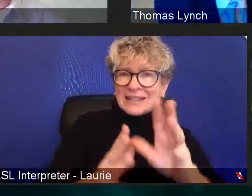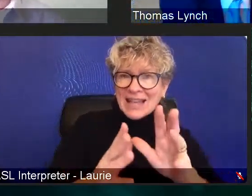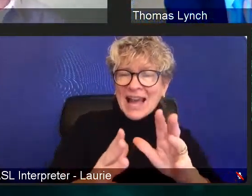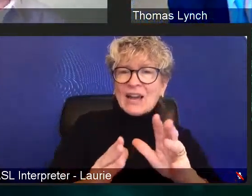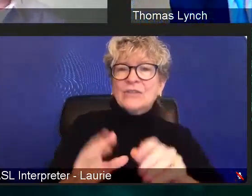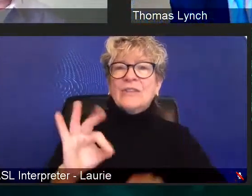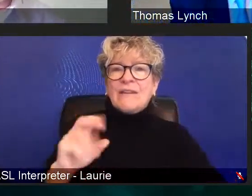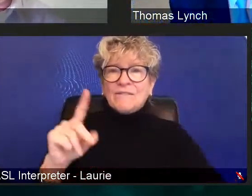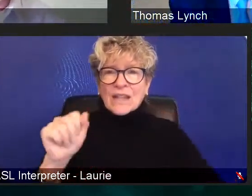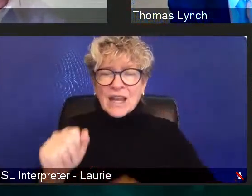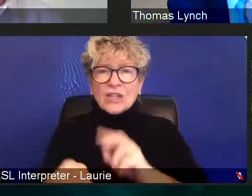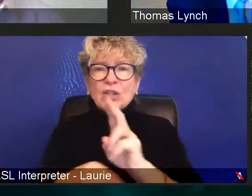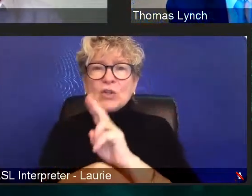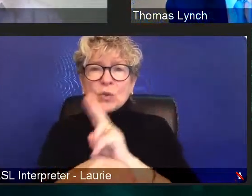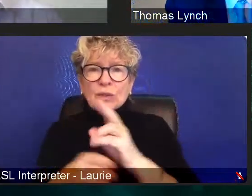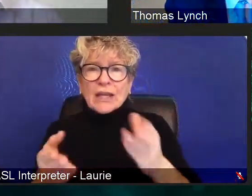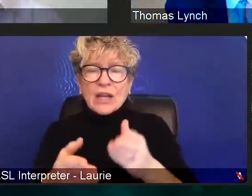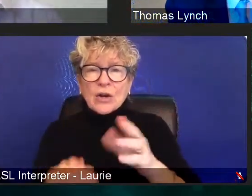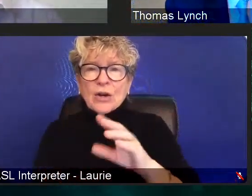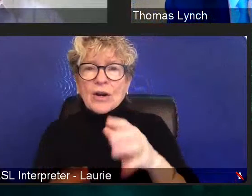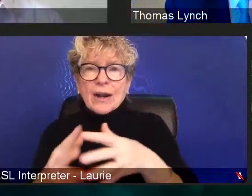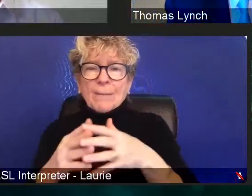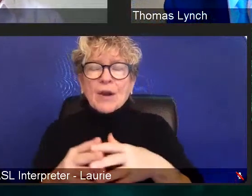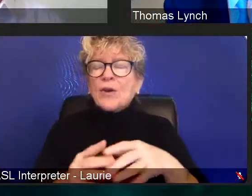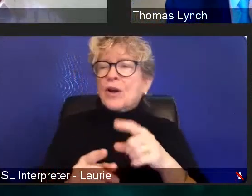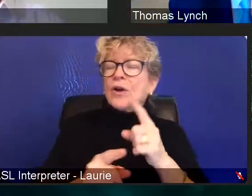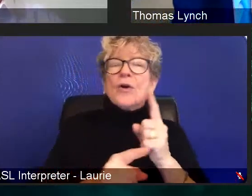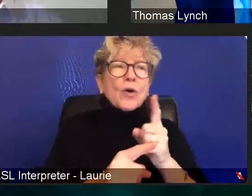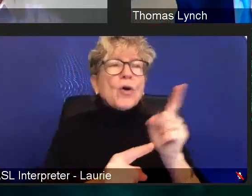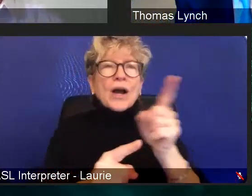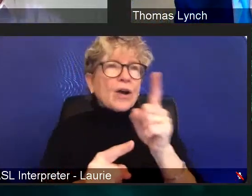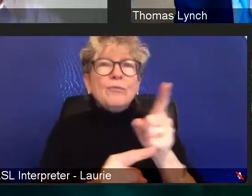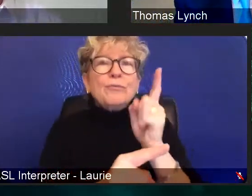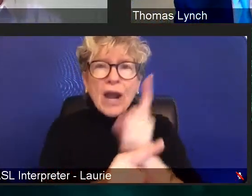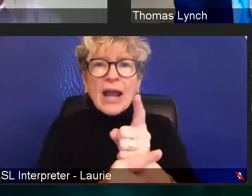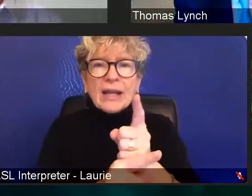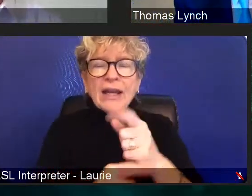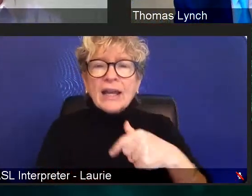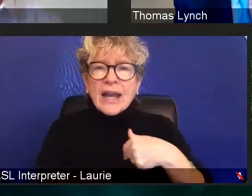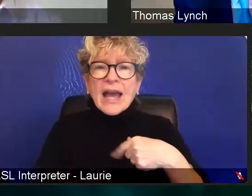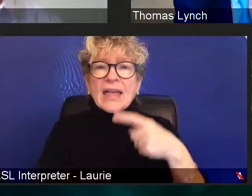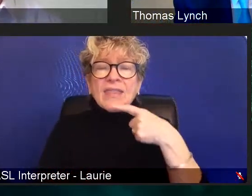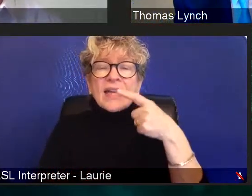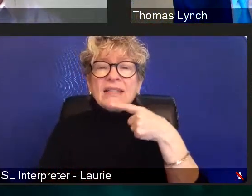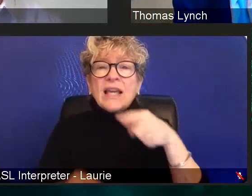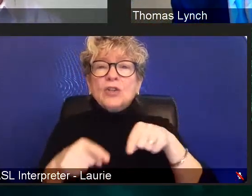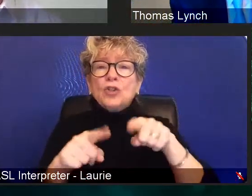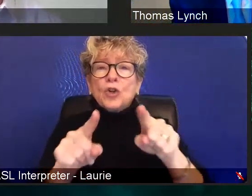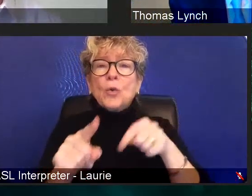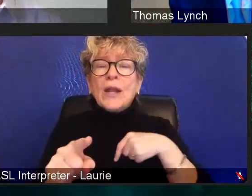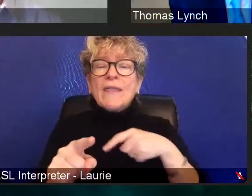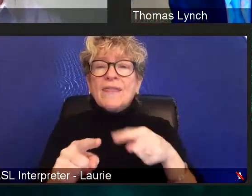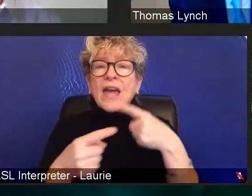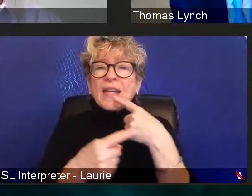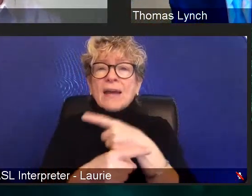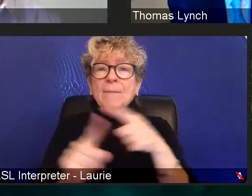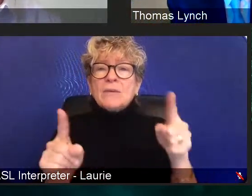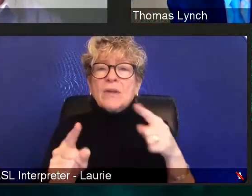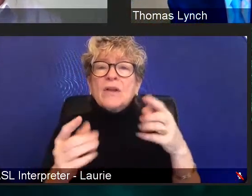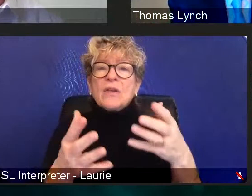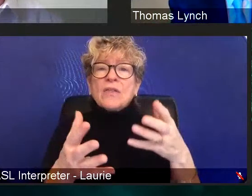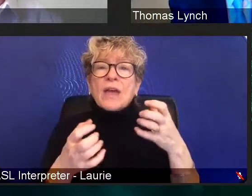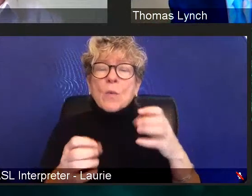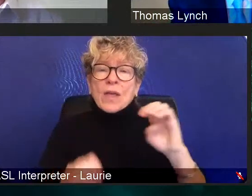the U.S. Yeah. And they did state in the announcement that they intend on pursuing this emergency use